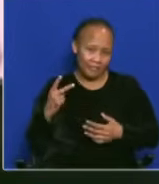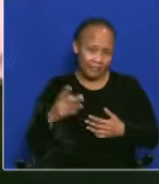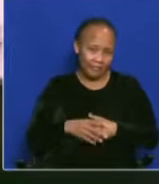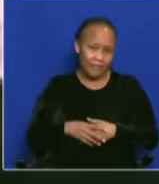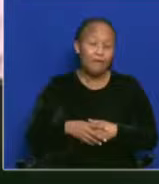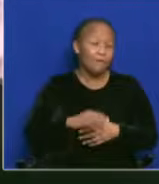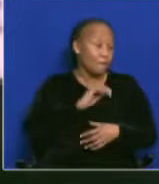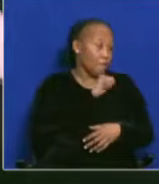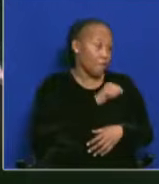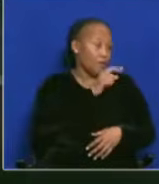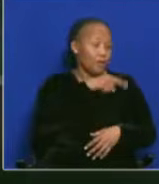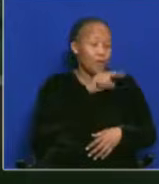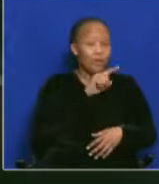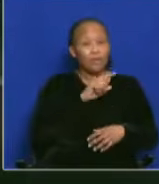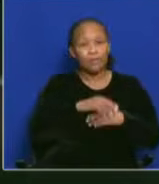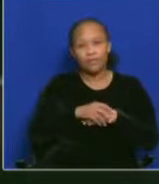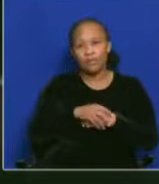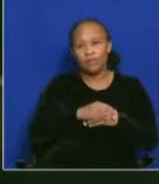core bundle.